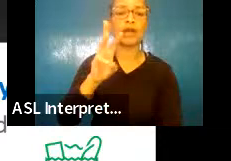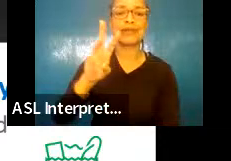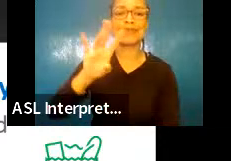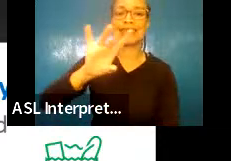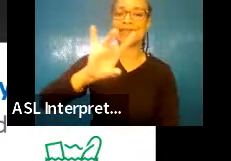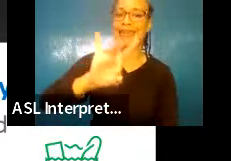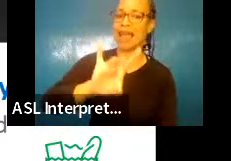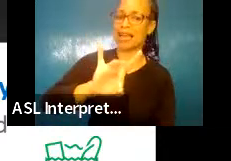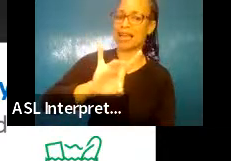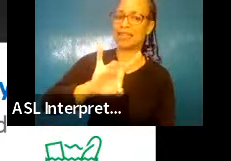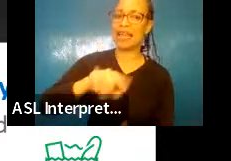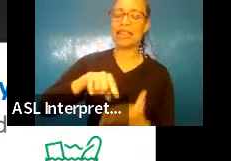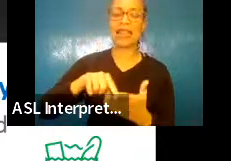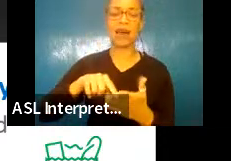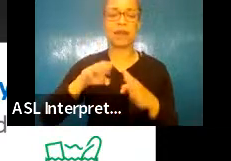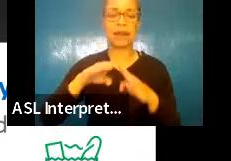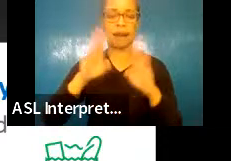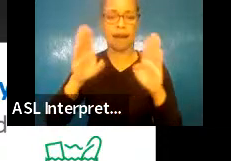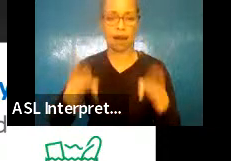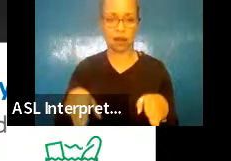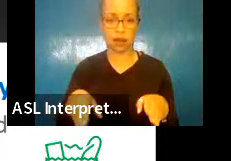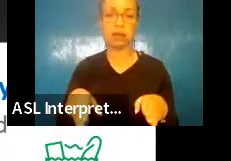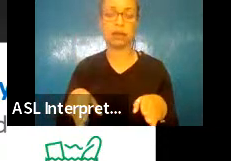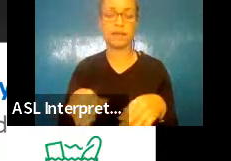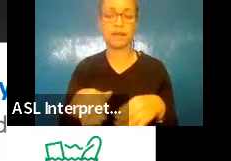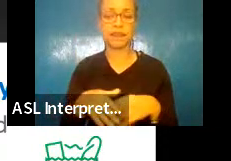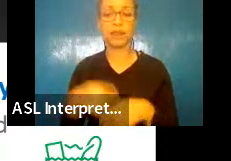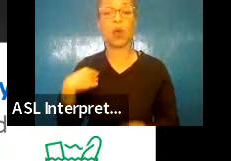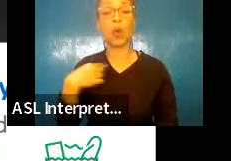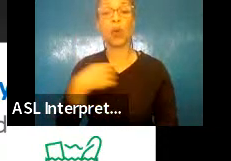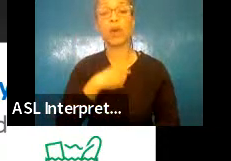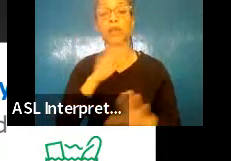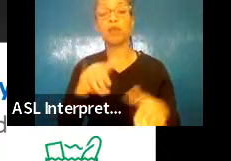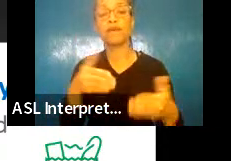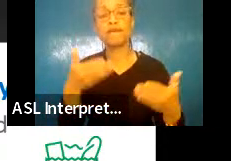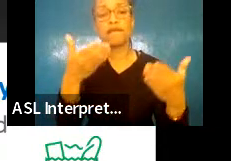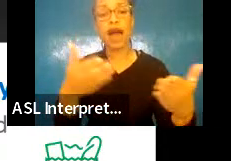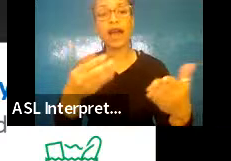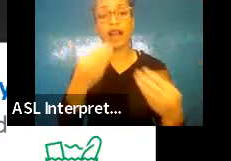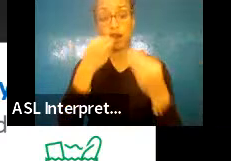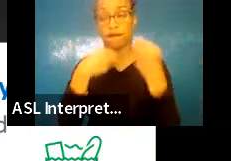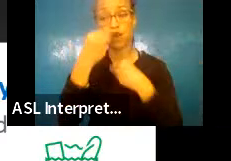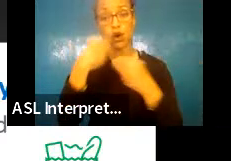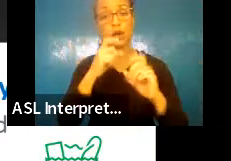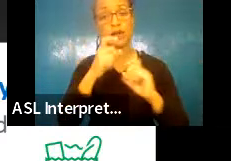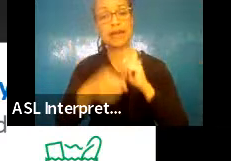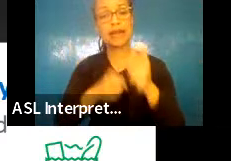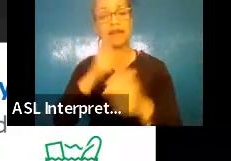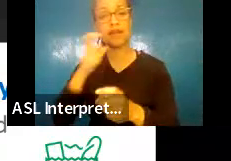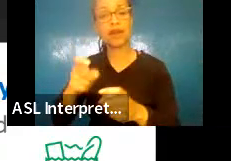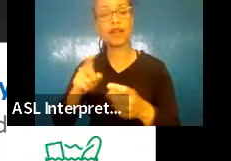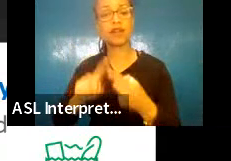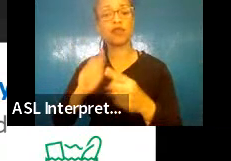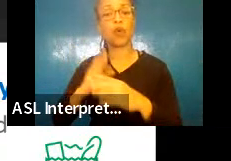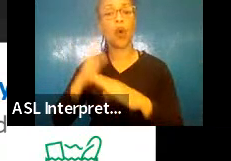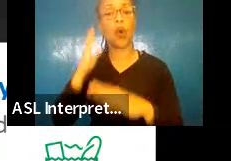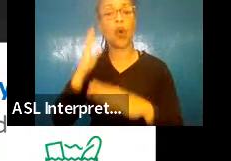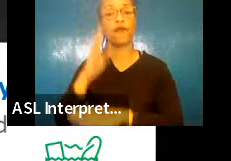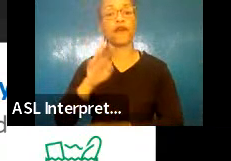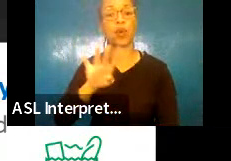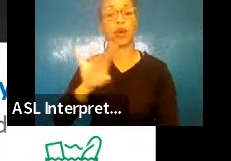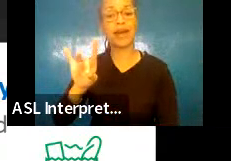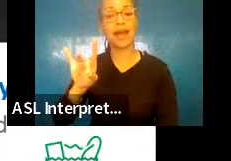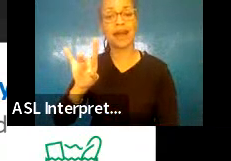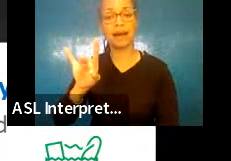were served by our community resources team. We provided food deliveries to over 4,800